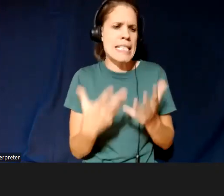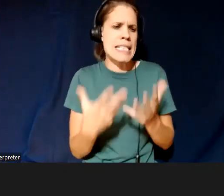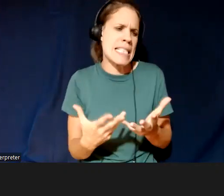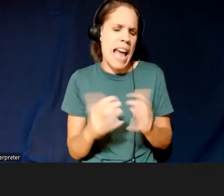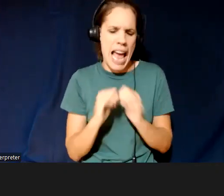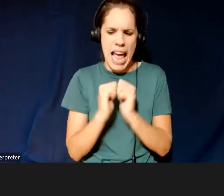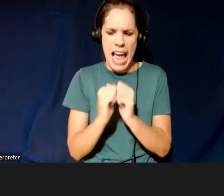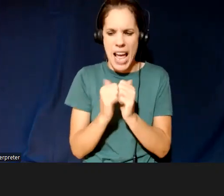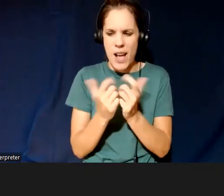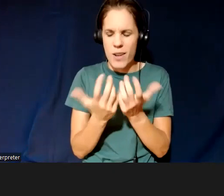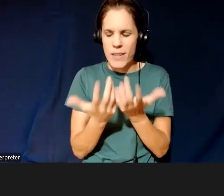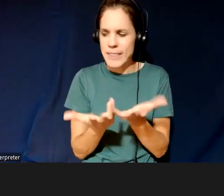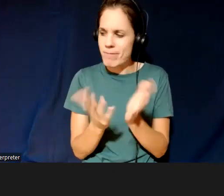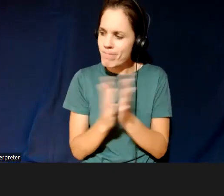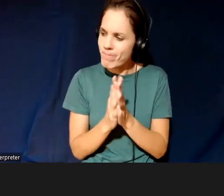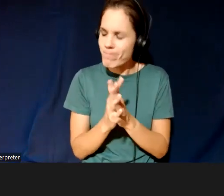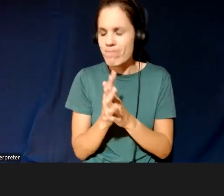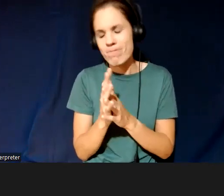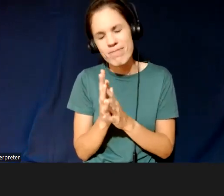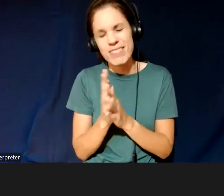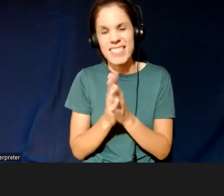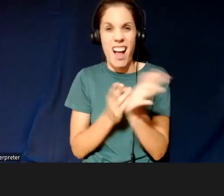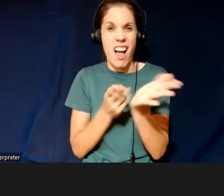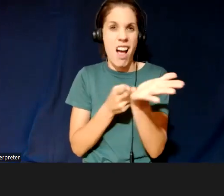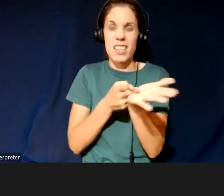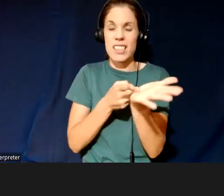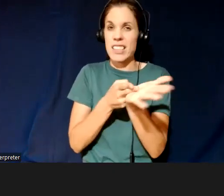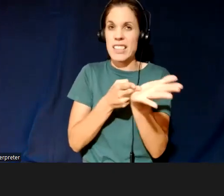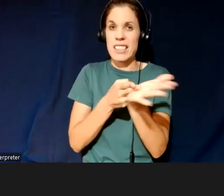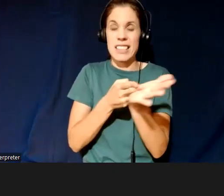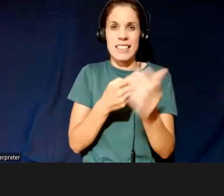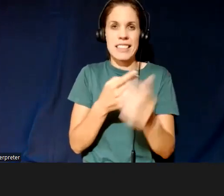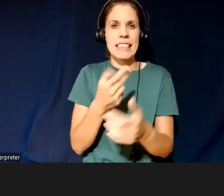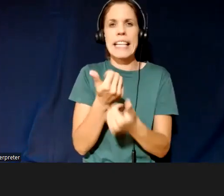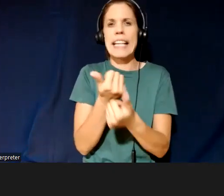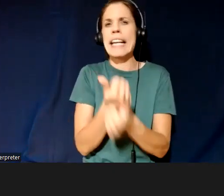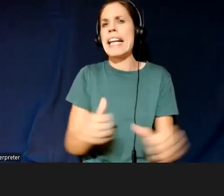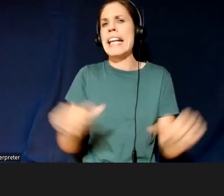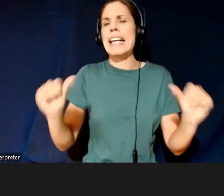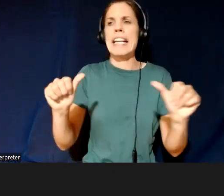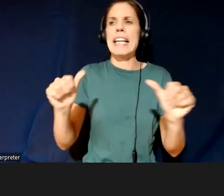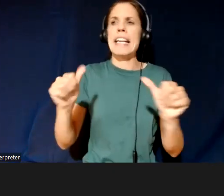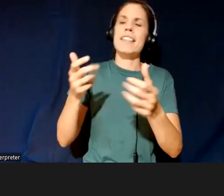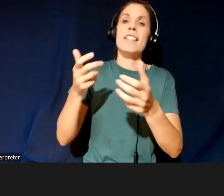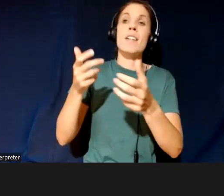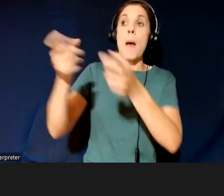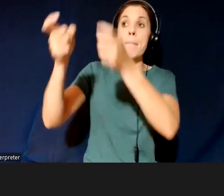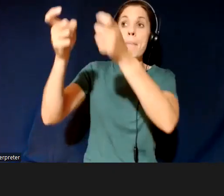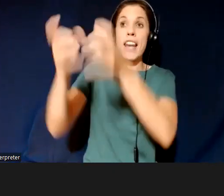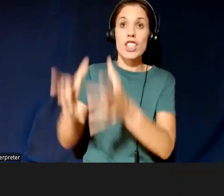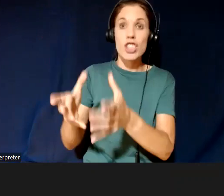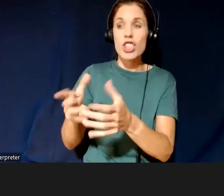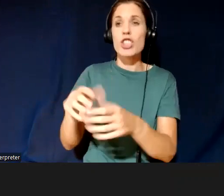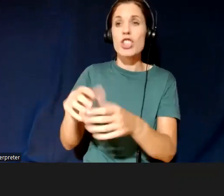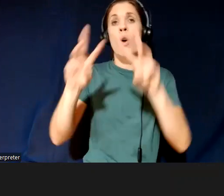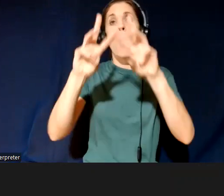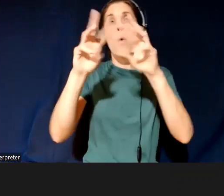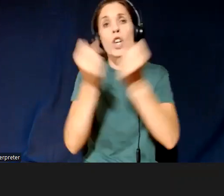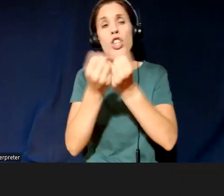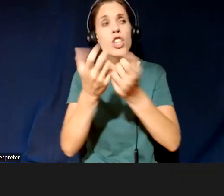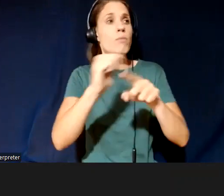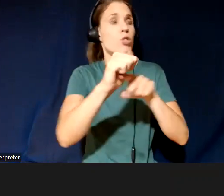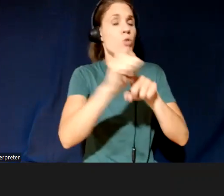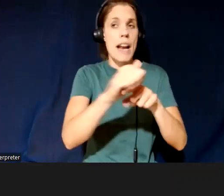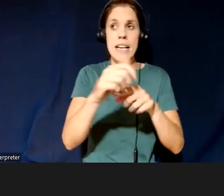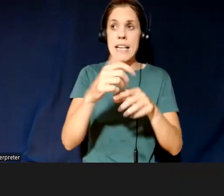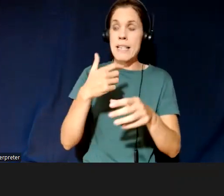context. I mean, really, I approach any conversation with managers and any workshop or training situation